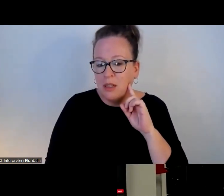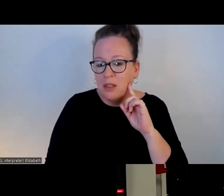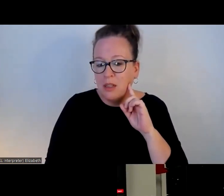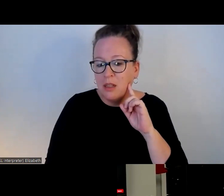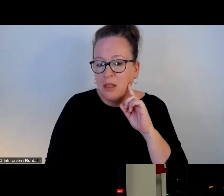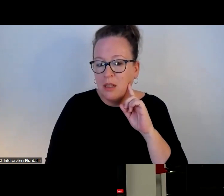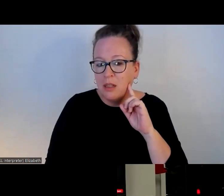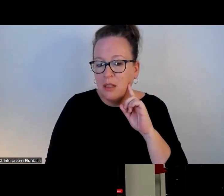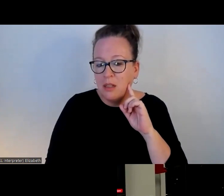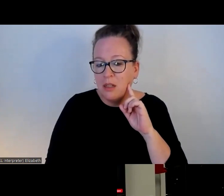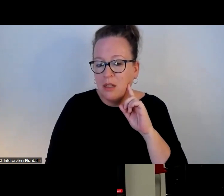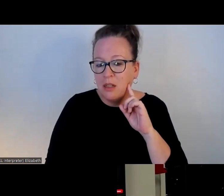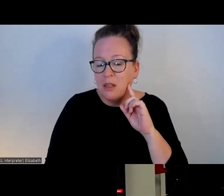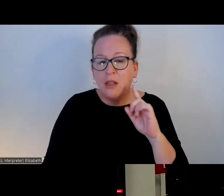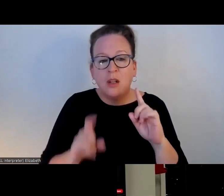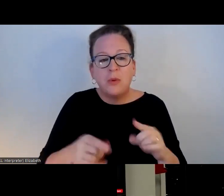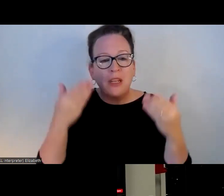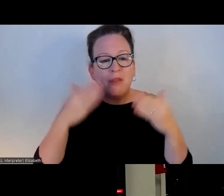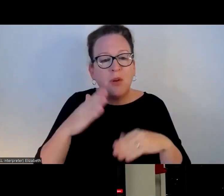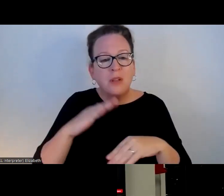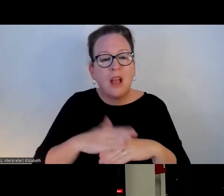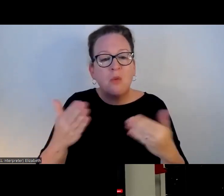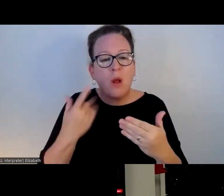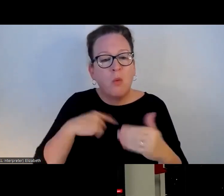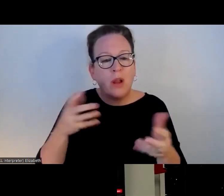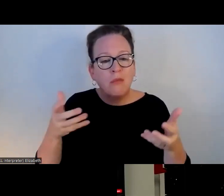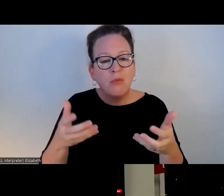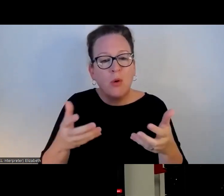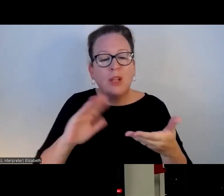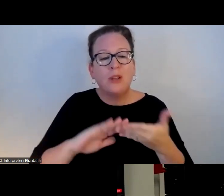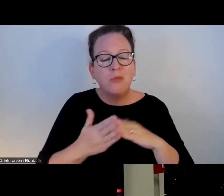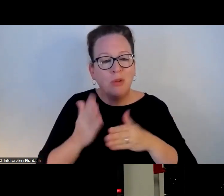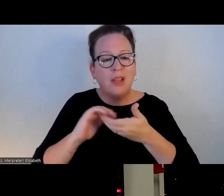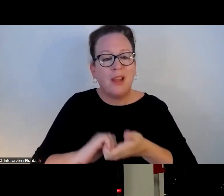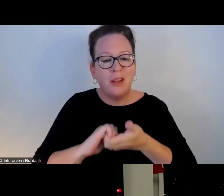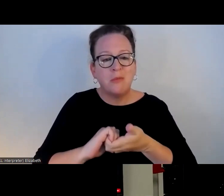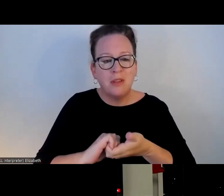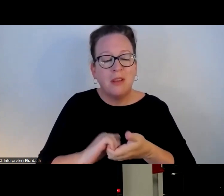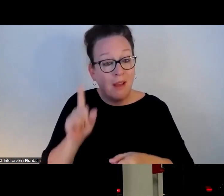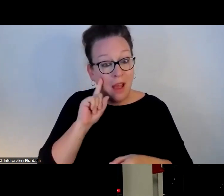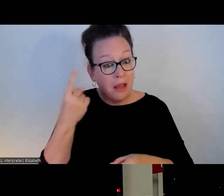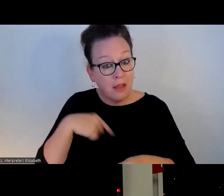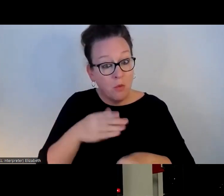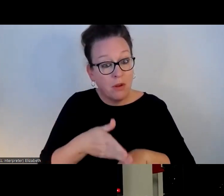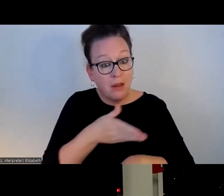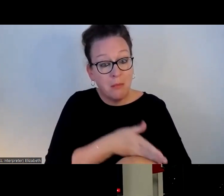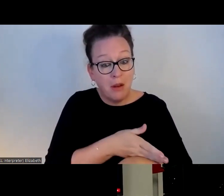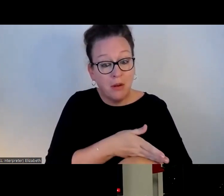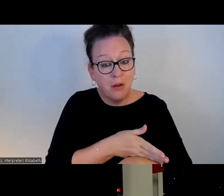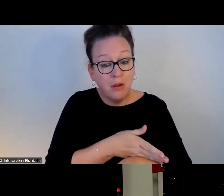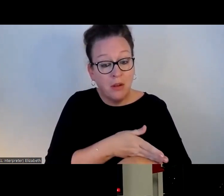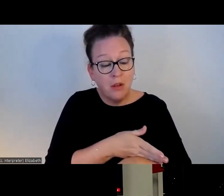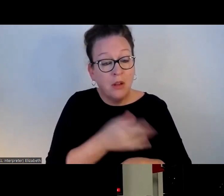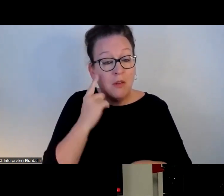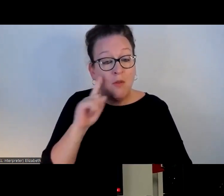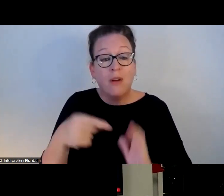promoting, which is community engagement. So I think we're getting better at that in terms of allowing time